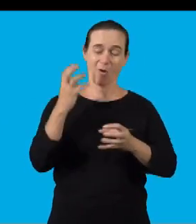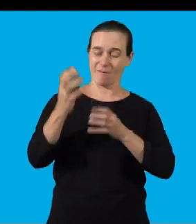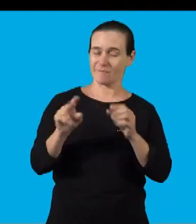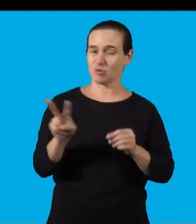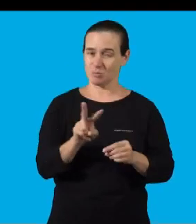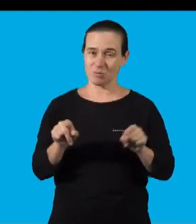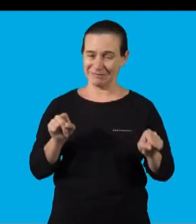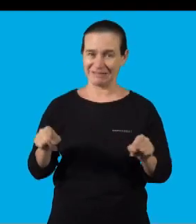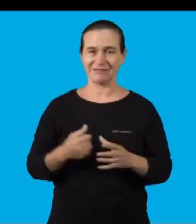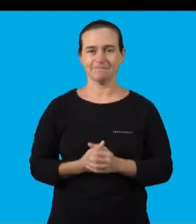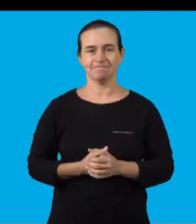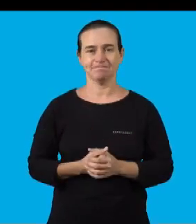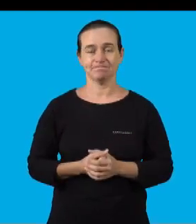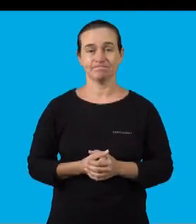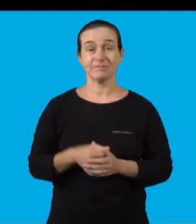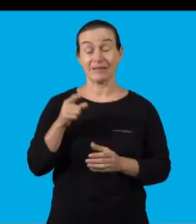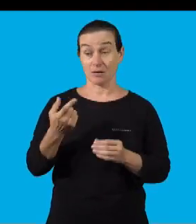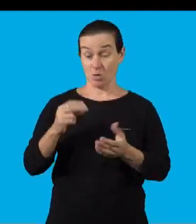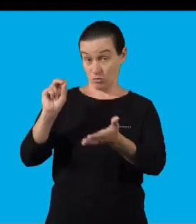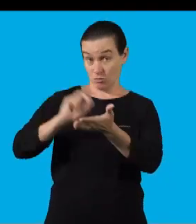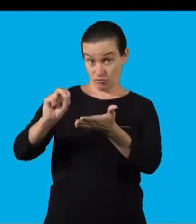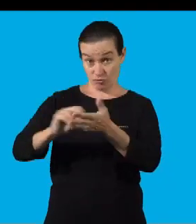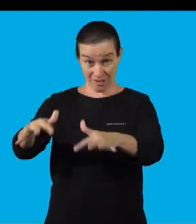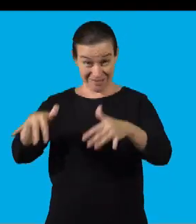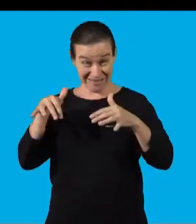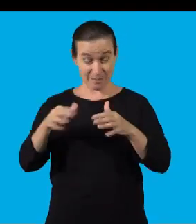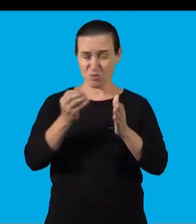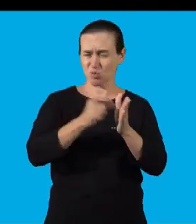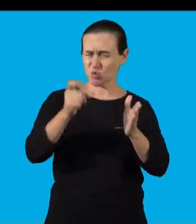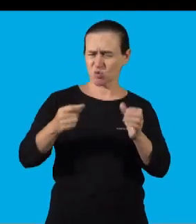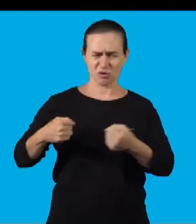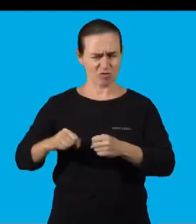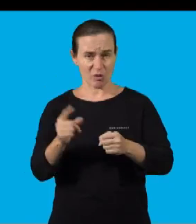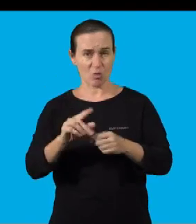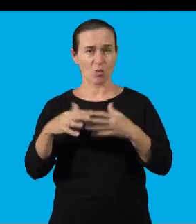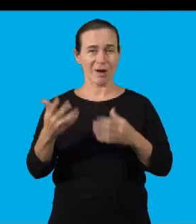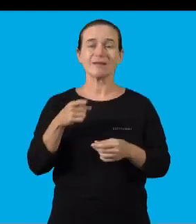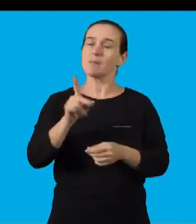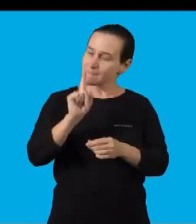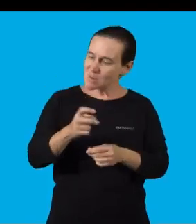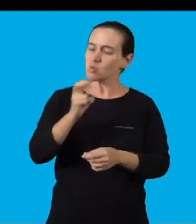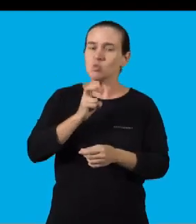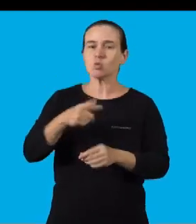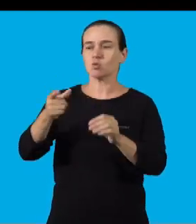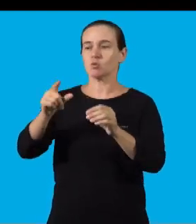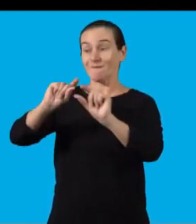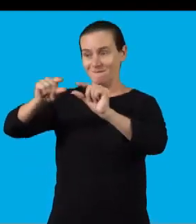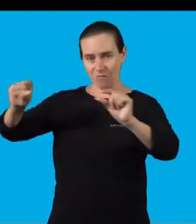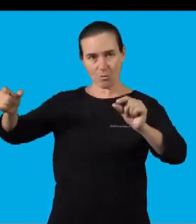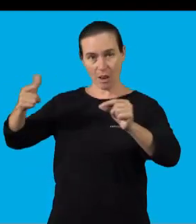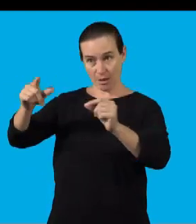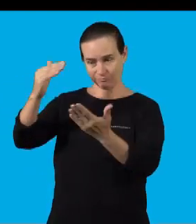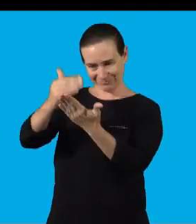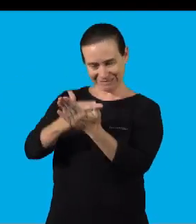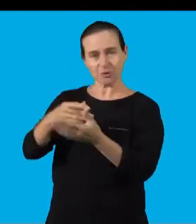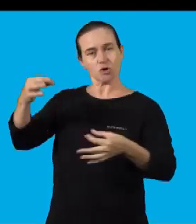between those two. And then when it comes to the exams, learners do not use the formula sheet provided. So